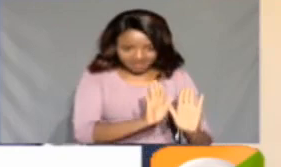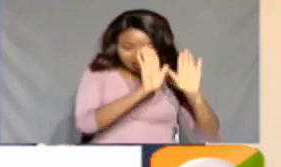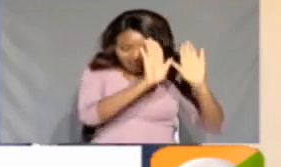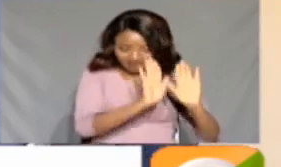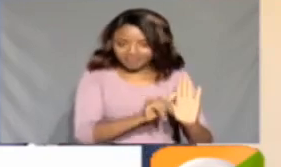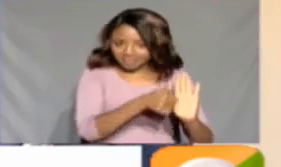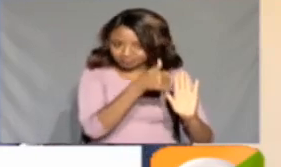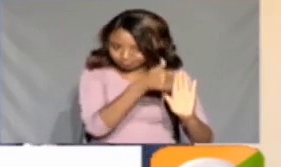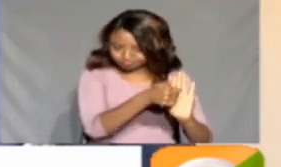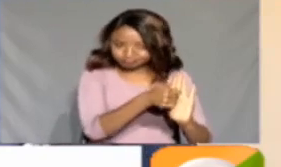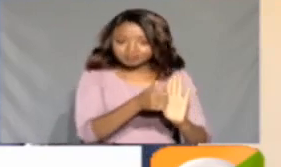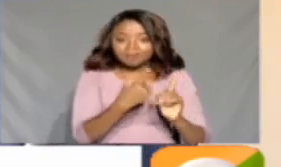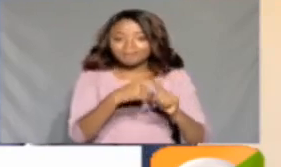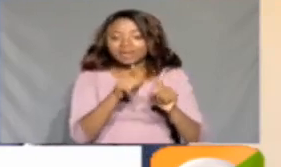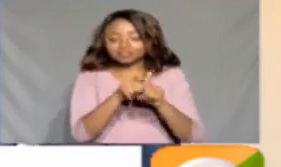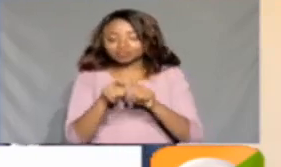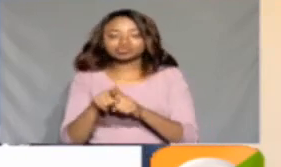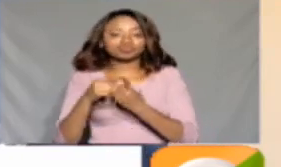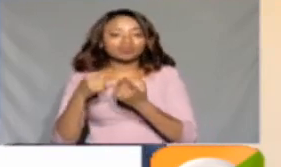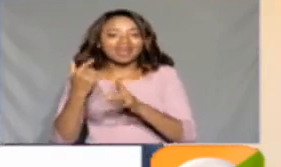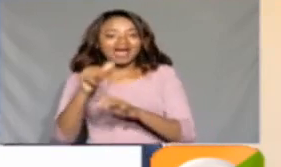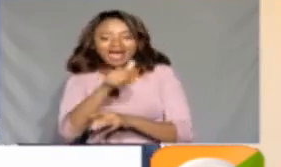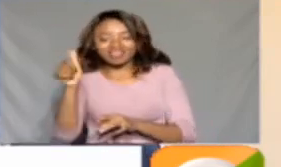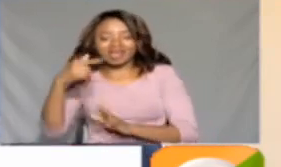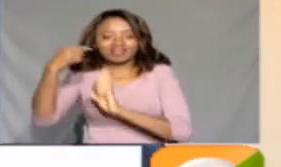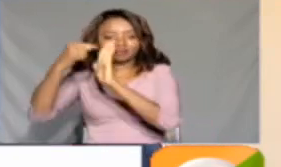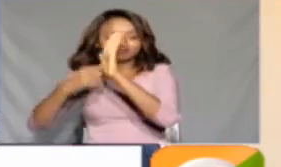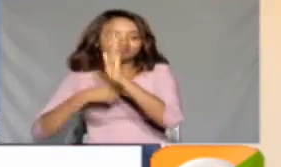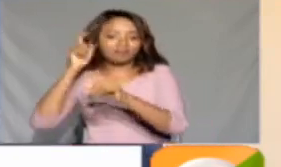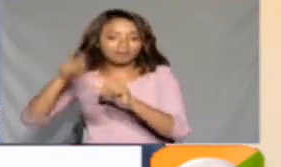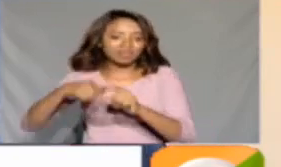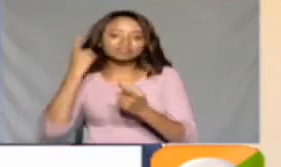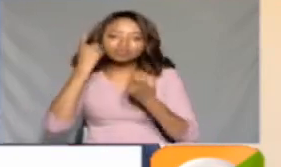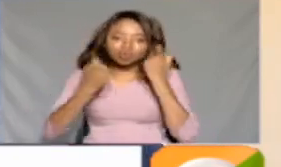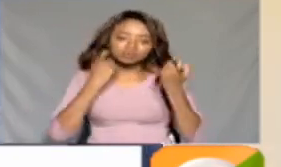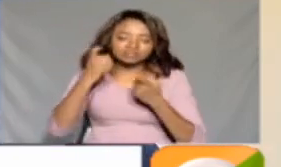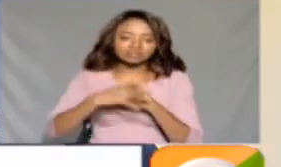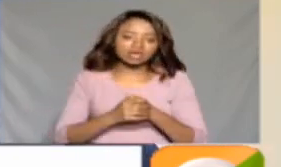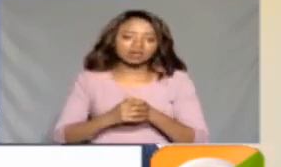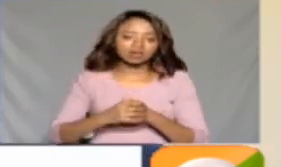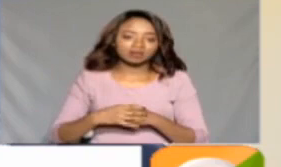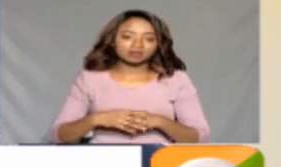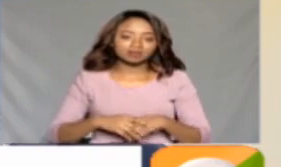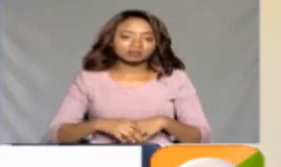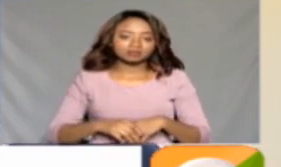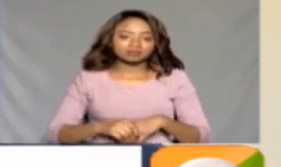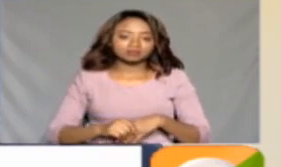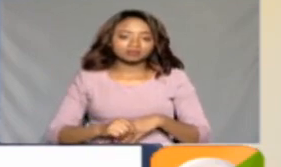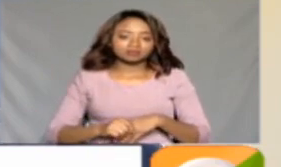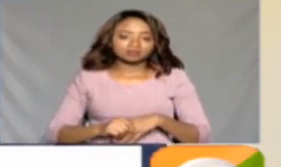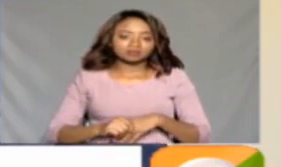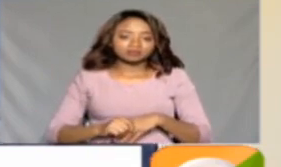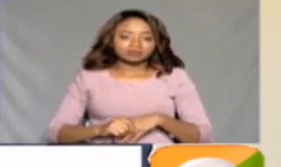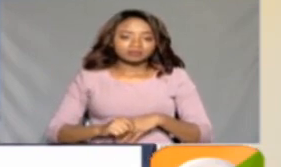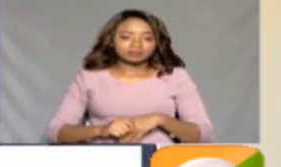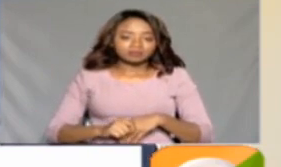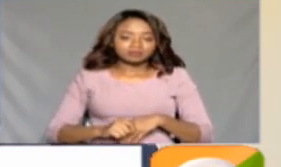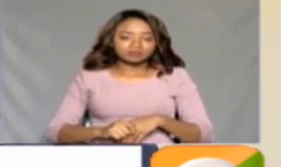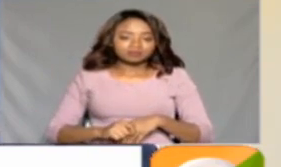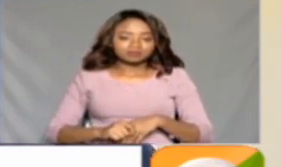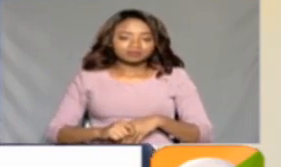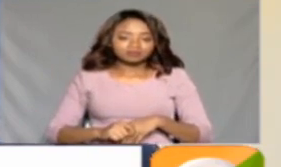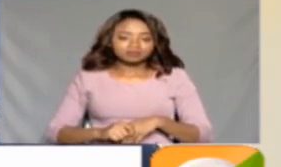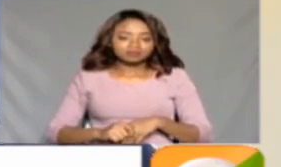States, there are certain states which are Republican. It doesn't matter how hard the Democrats campaign in those areas, it is unlikely for them to win. But they still go ahead and